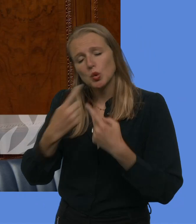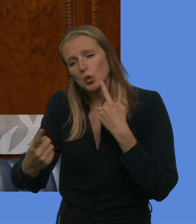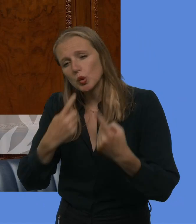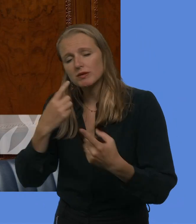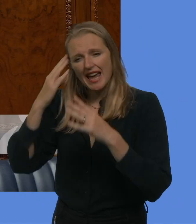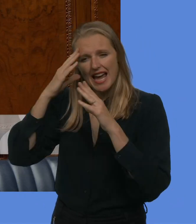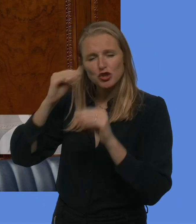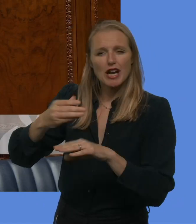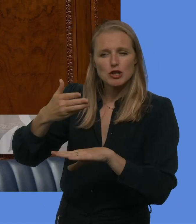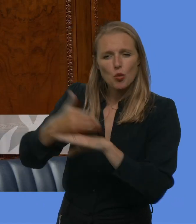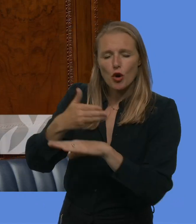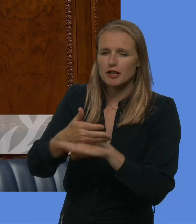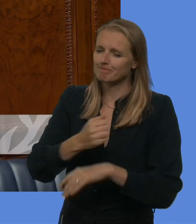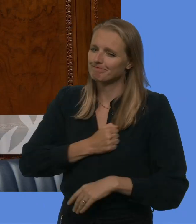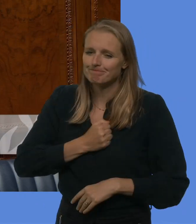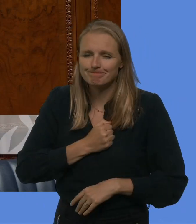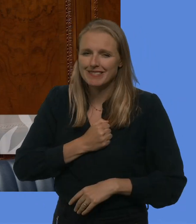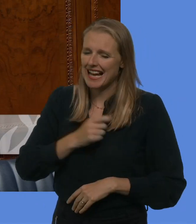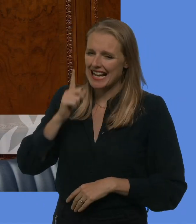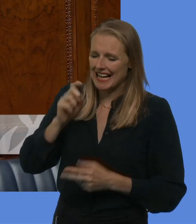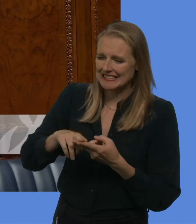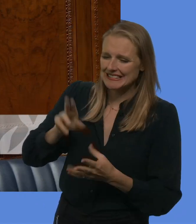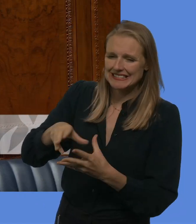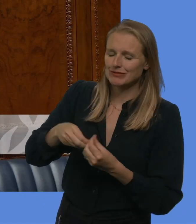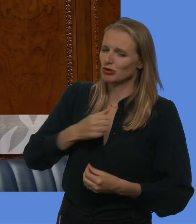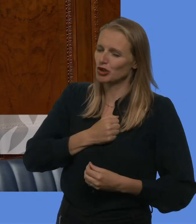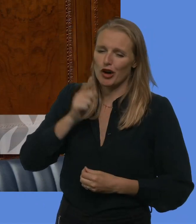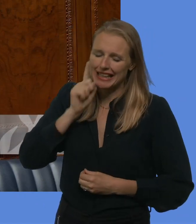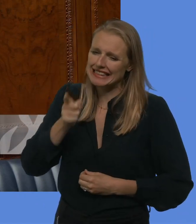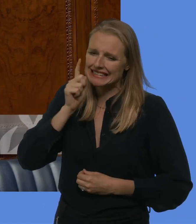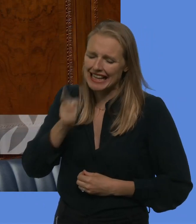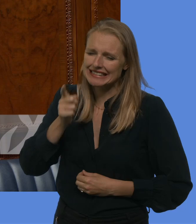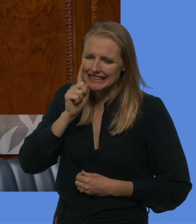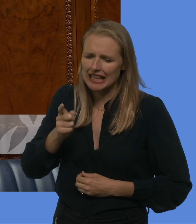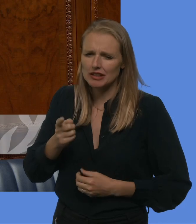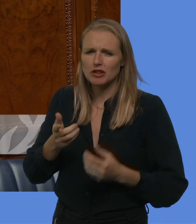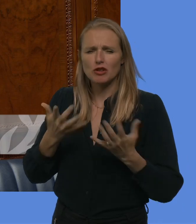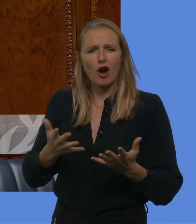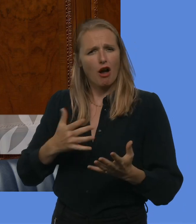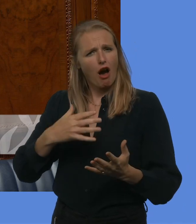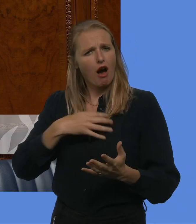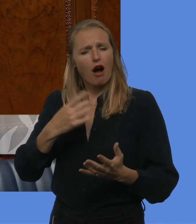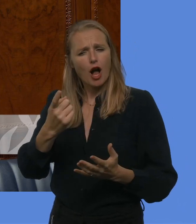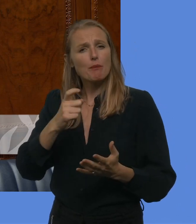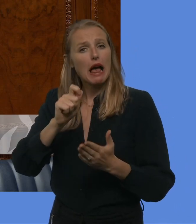in the month of election, lo and behold, some money may be found. I emphasise the may. Can you give an update on negotiations and progress with